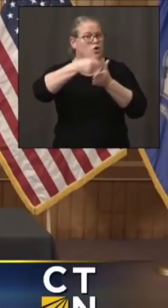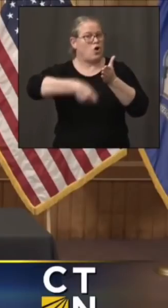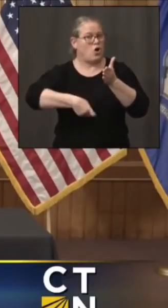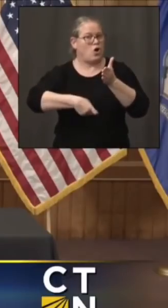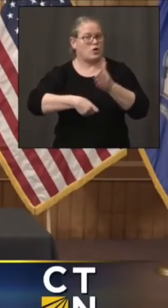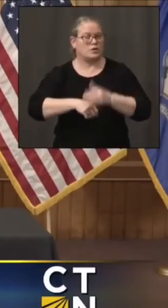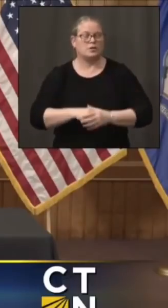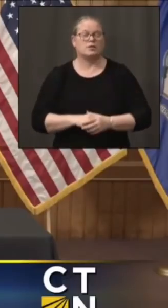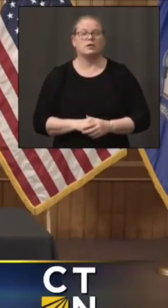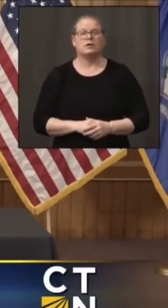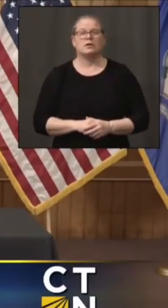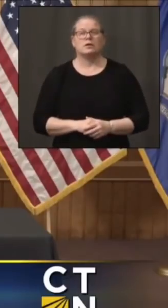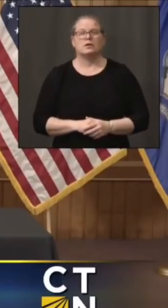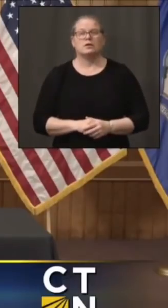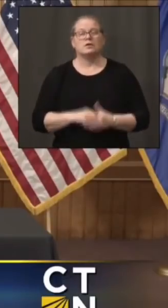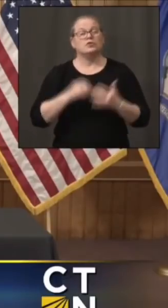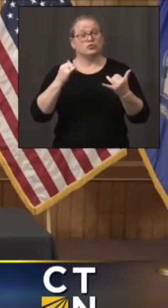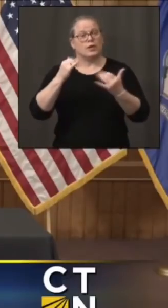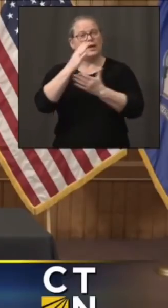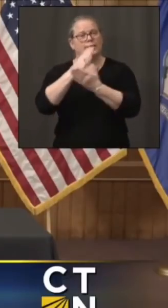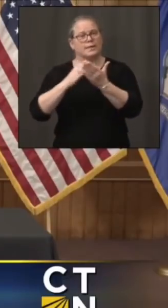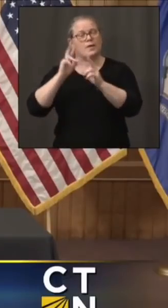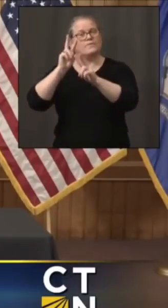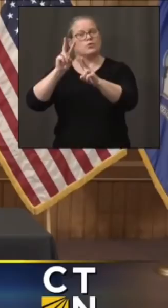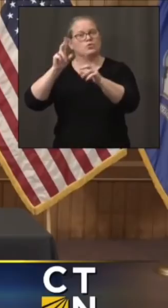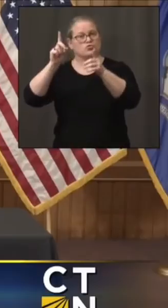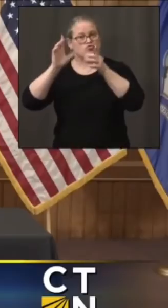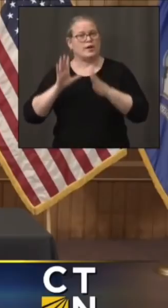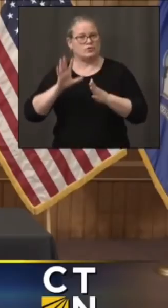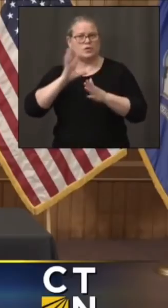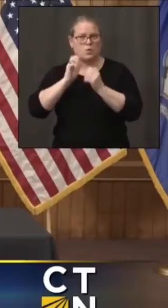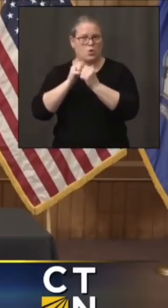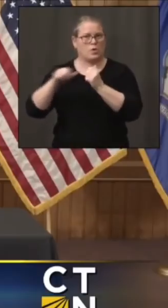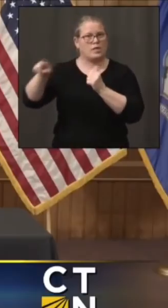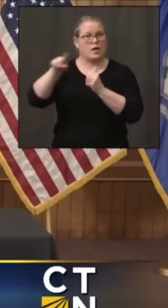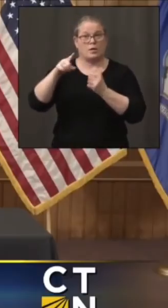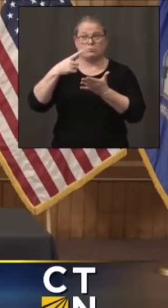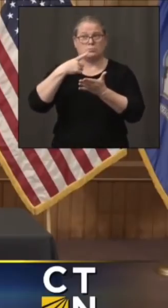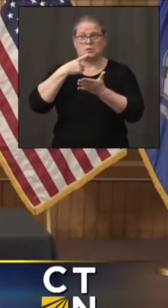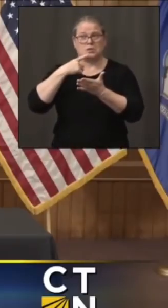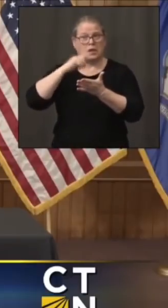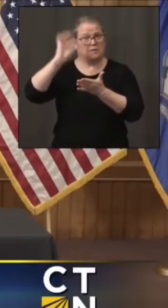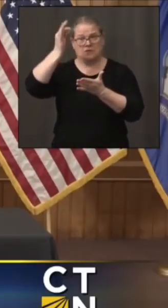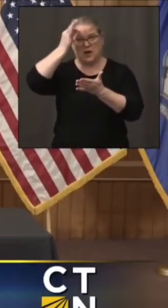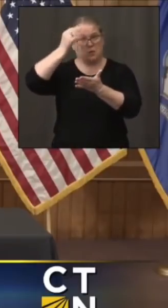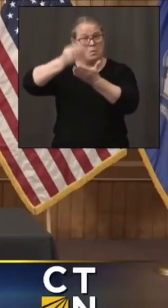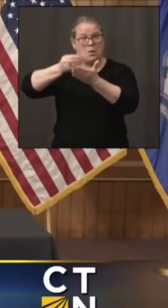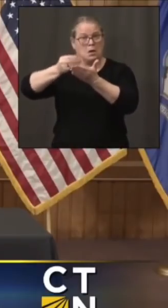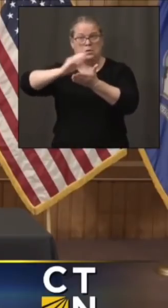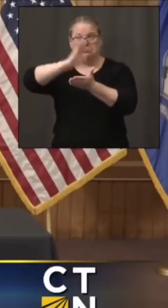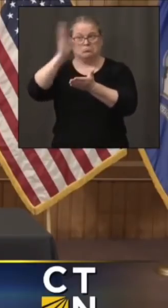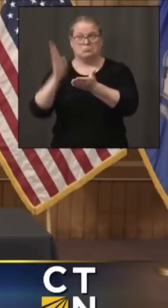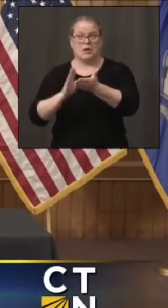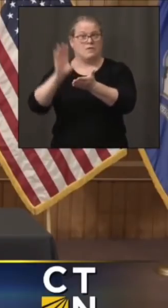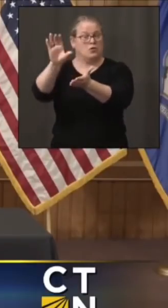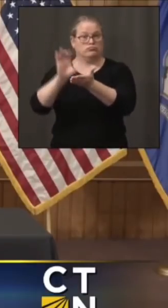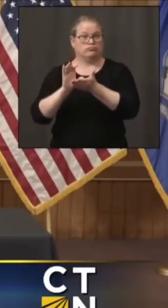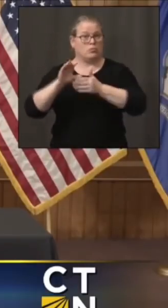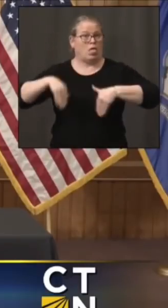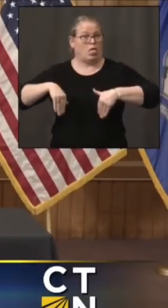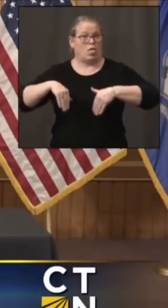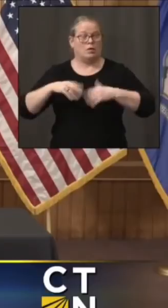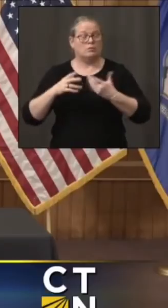some funeral directors today, and they said they've never had something come federal level, and were wondering how it would be distributed,